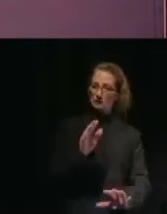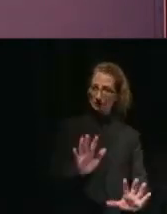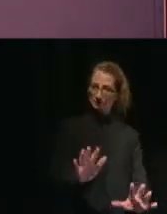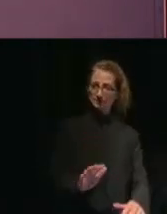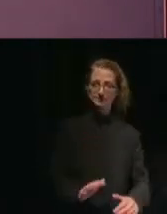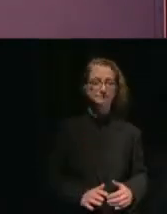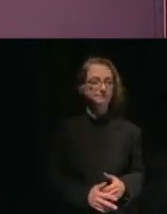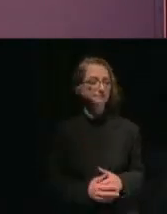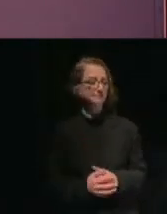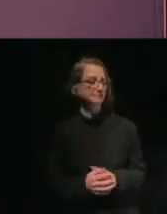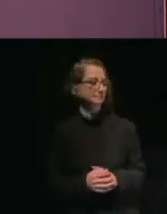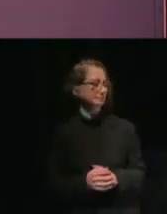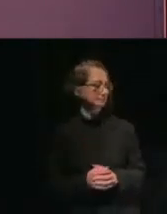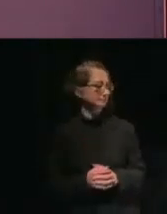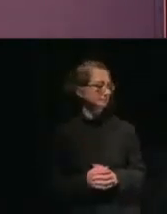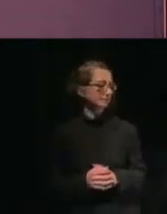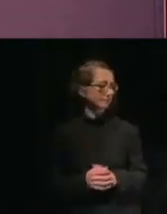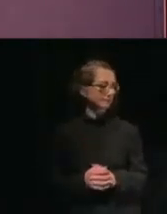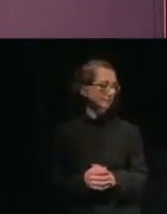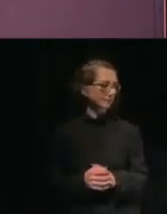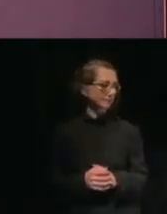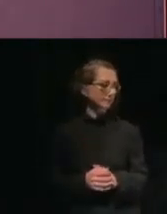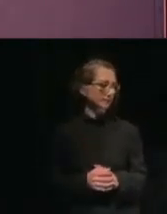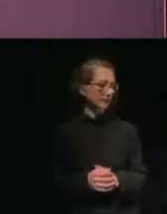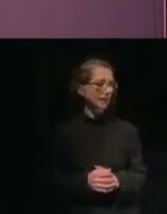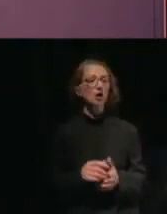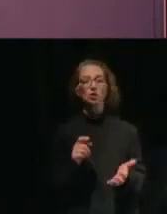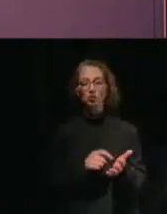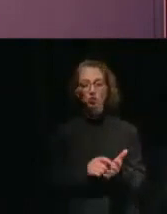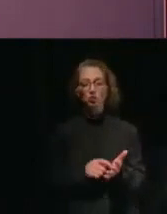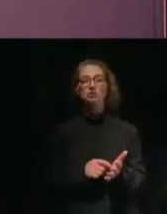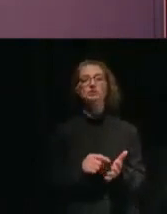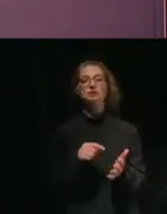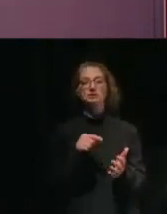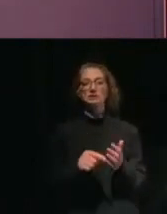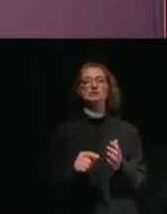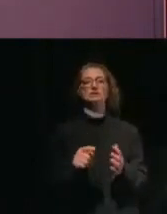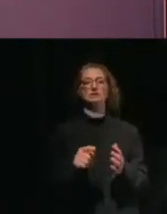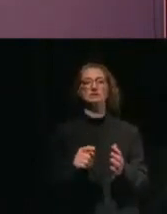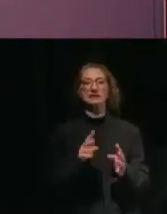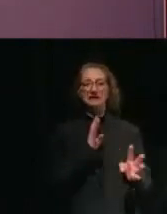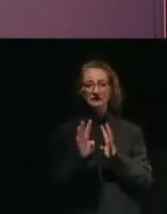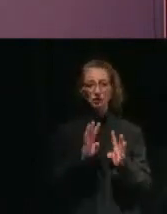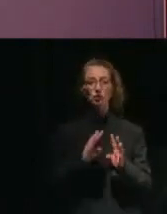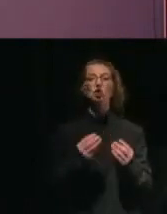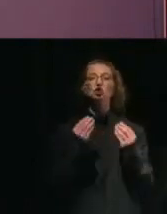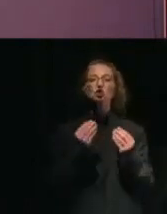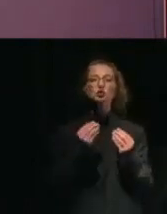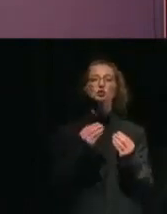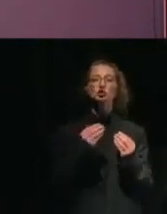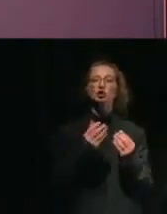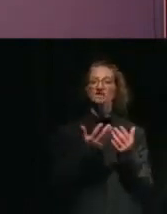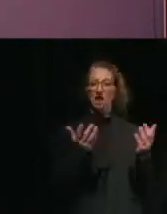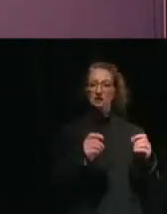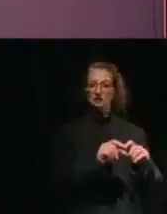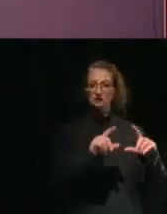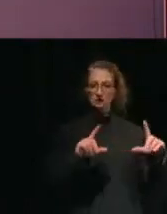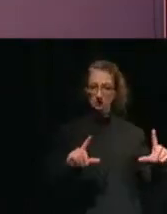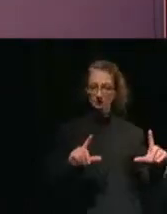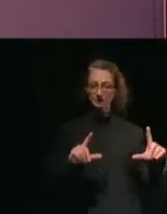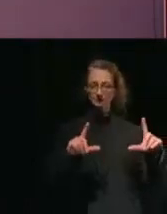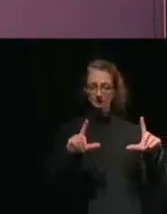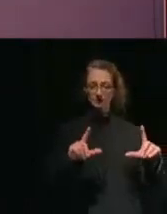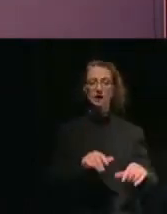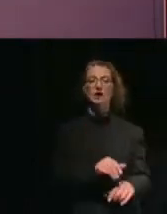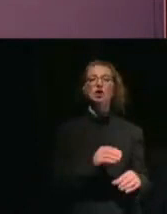So we have the following constellations from the interviews. First of all, that people work